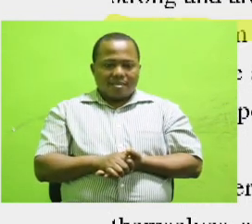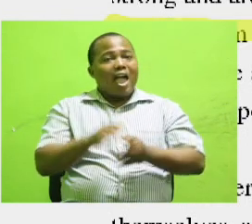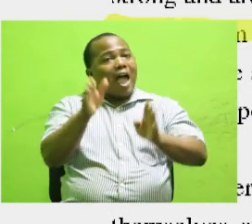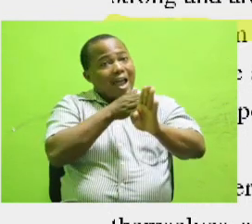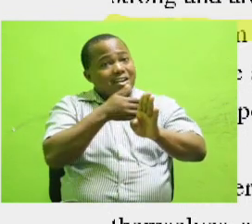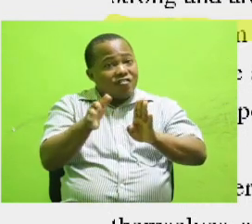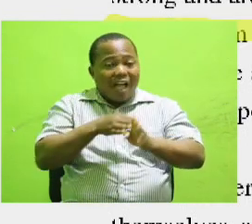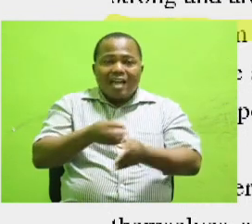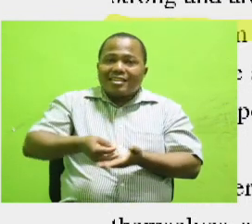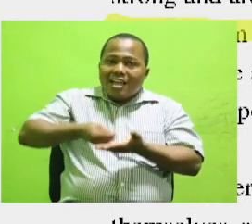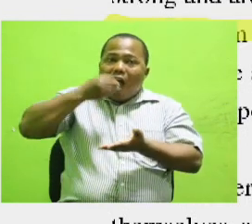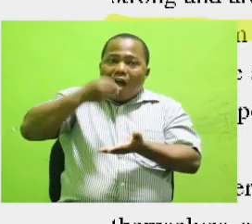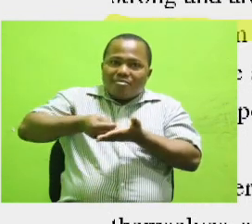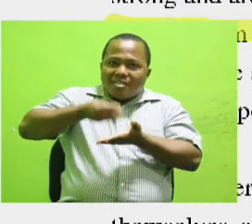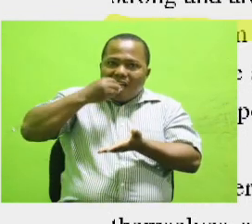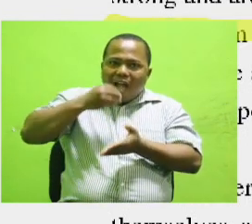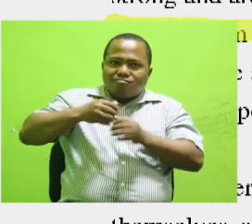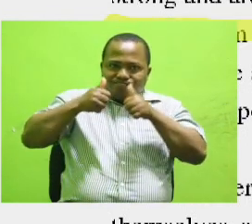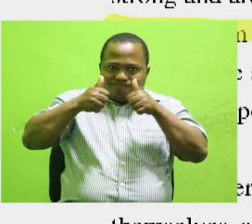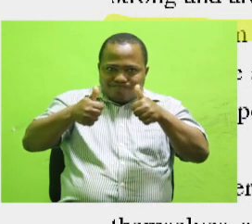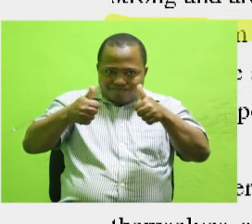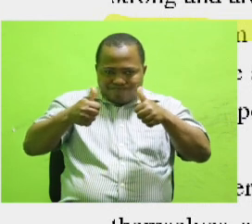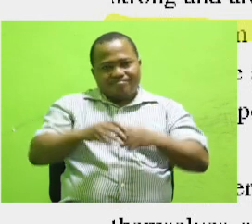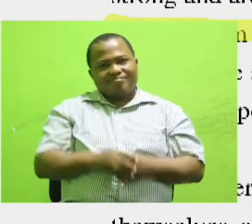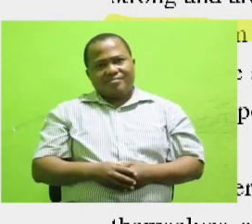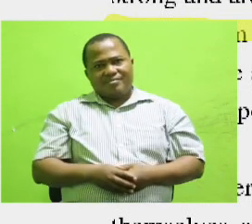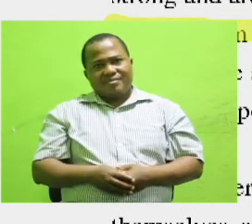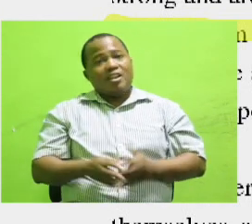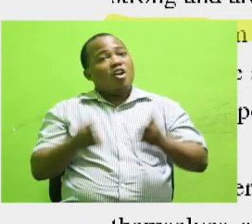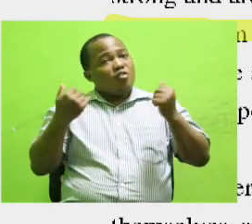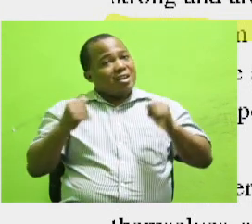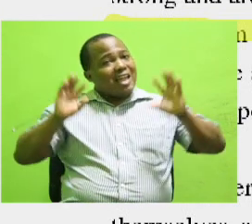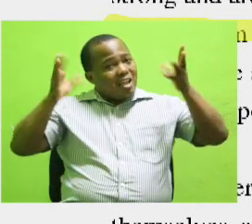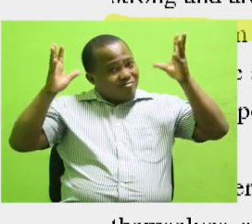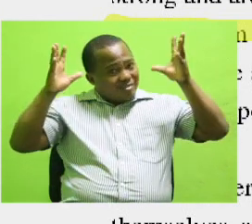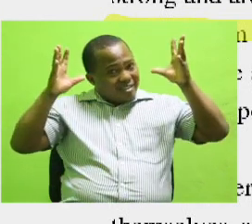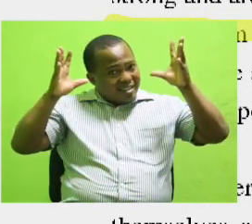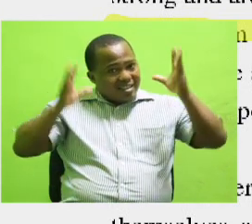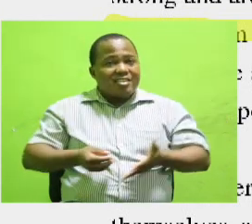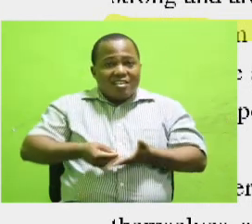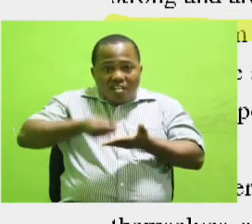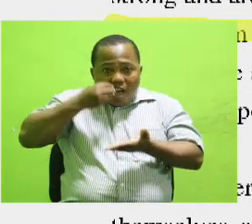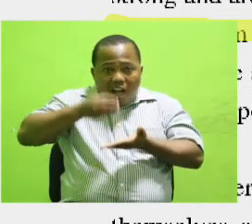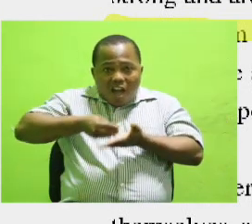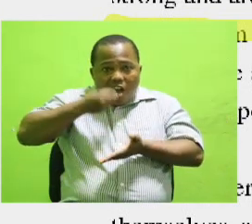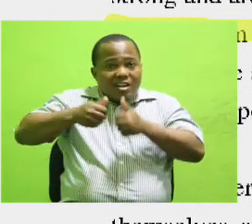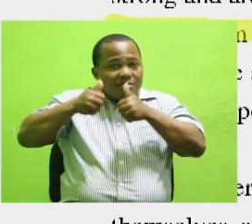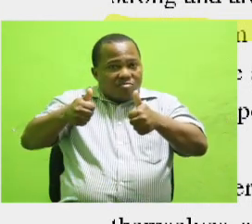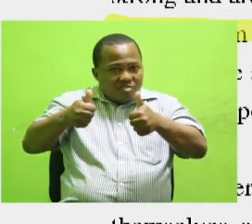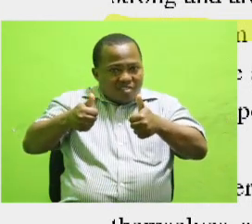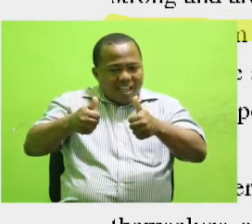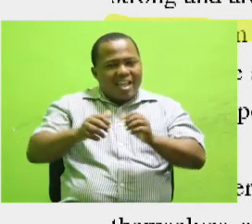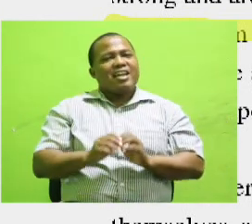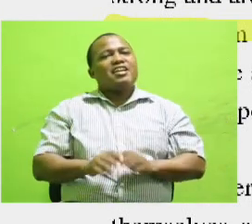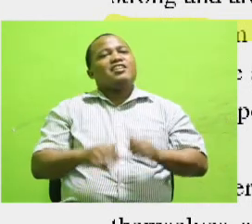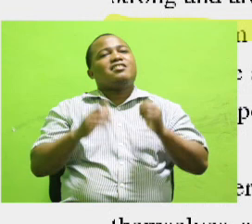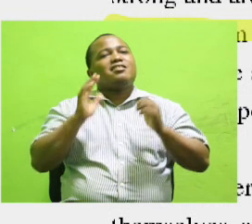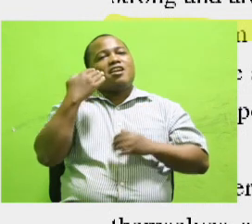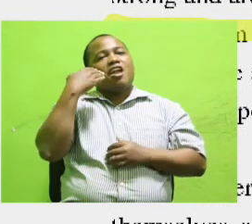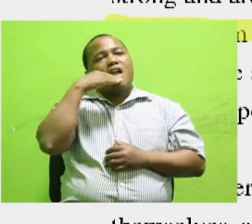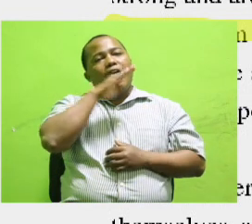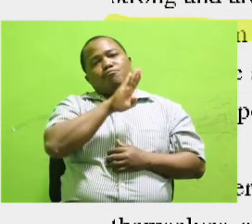said earlier, in order to live a long and healthy life, a balanced diet is very